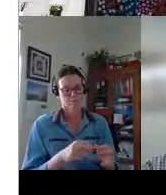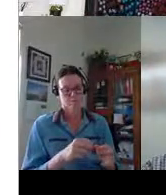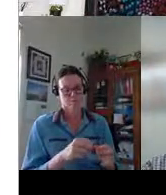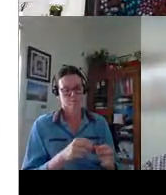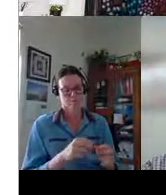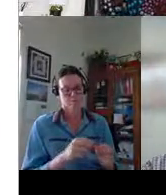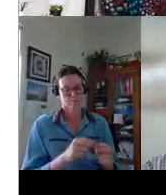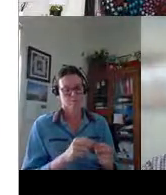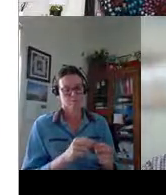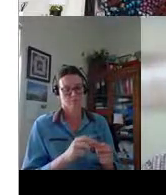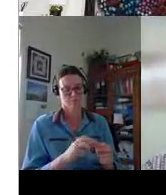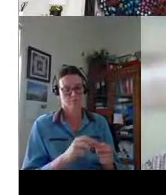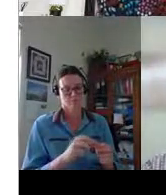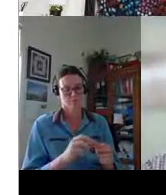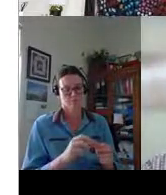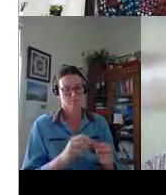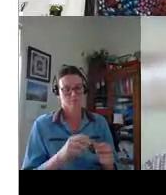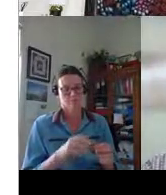from me. Thanks.